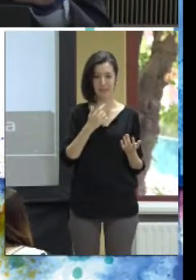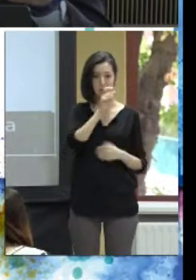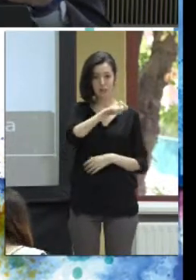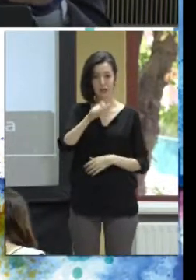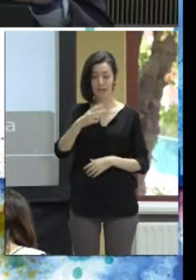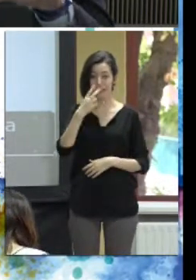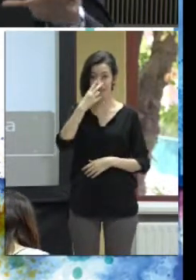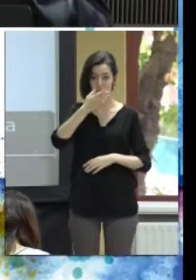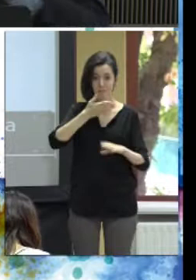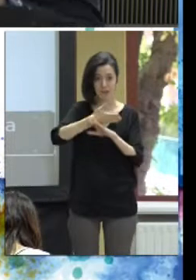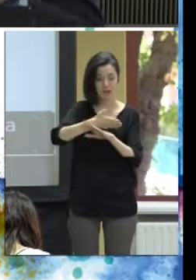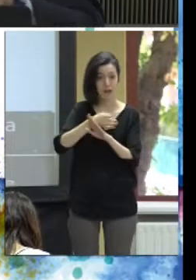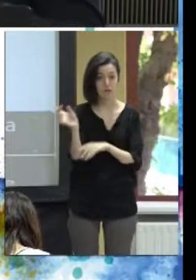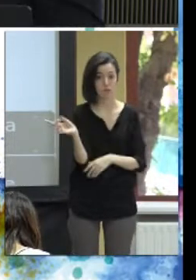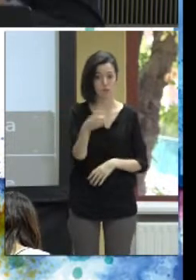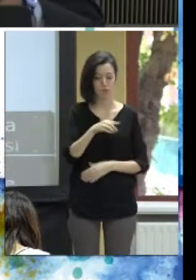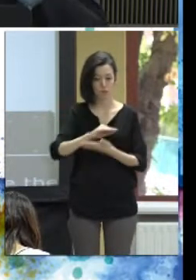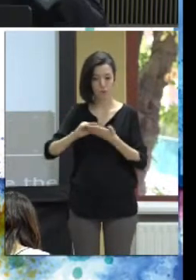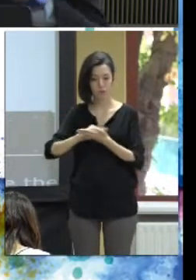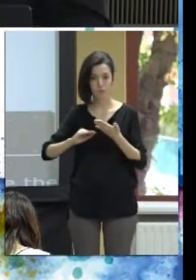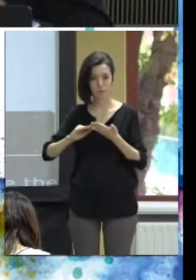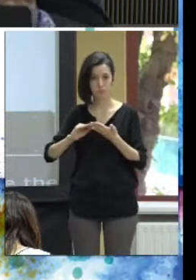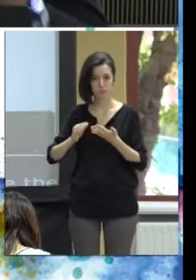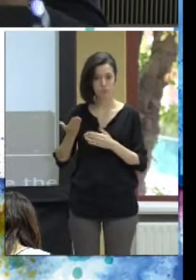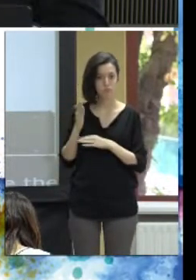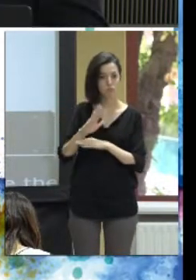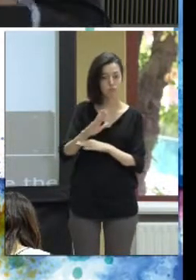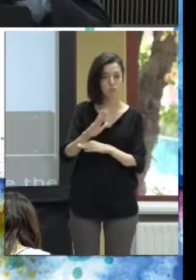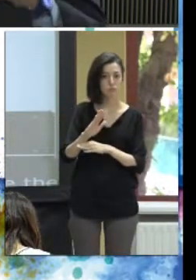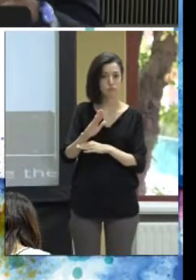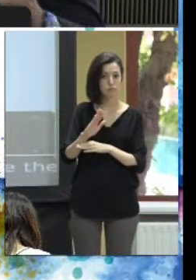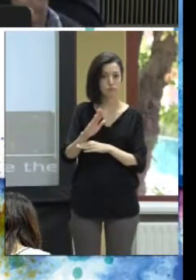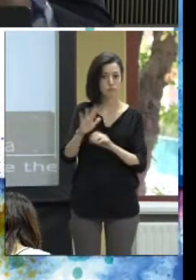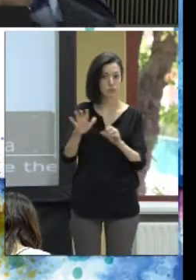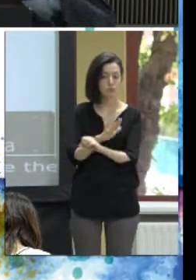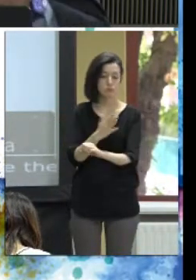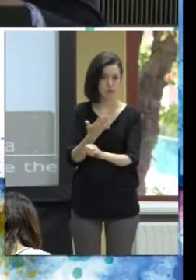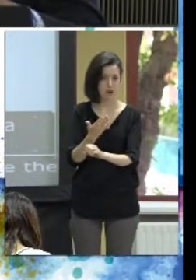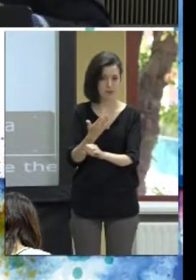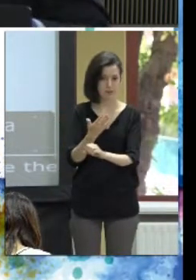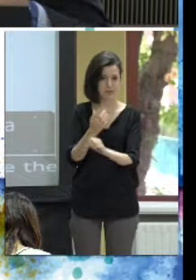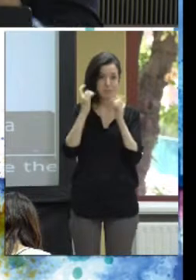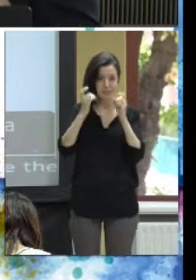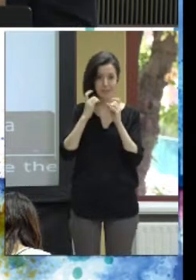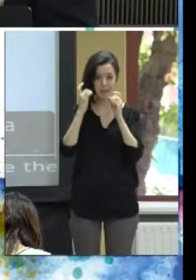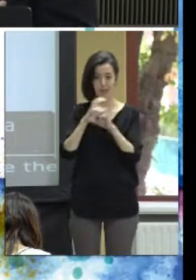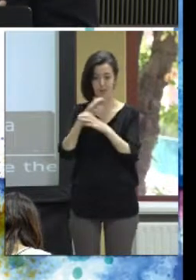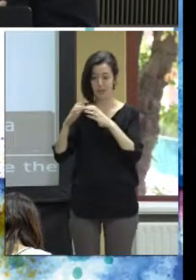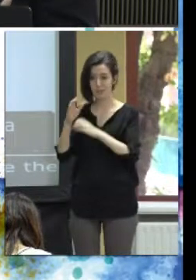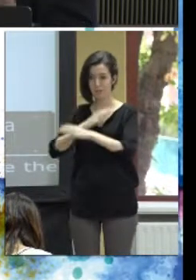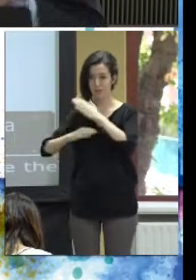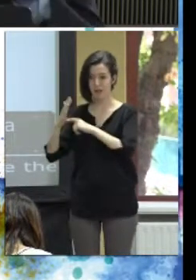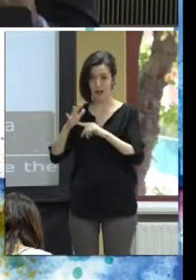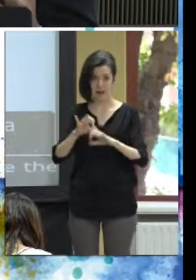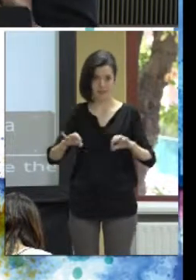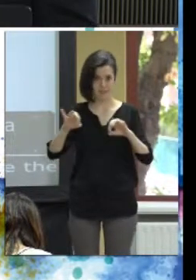we were wondering how could we put together an app, a solution that could serve for 100% of visitors, but